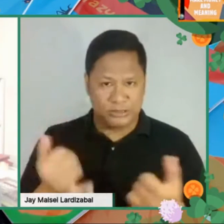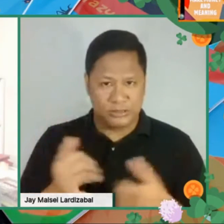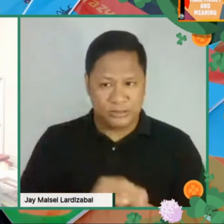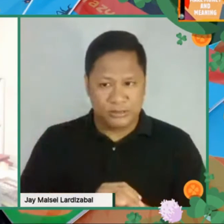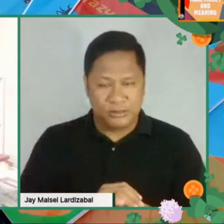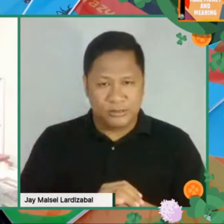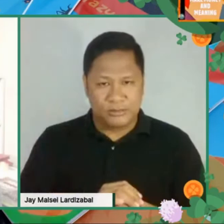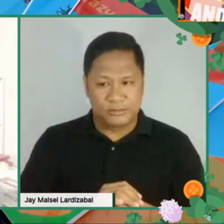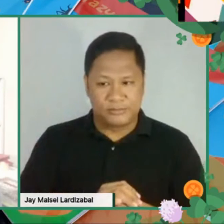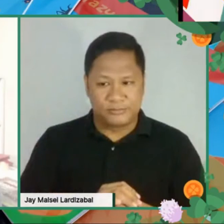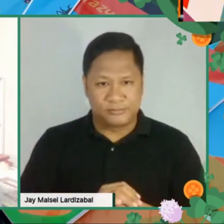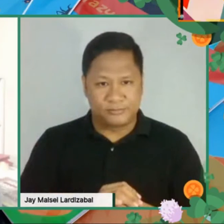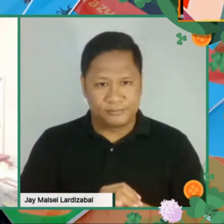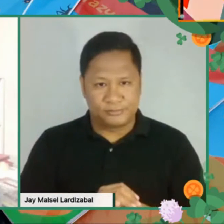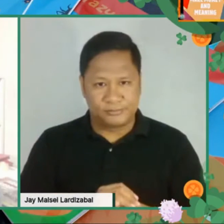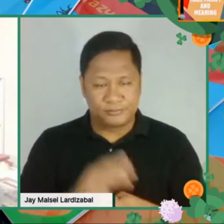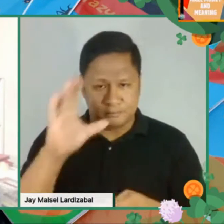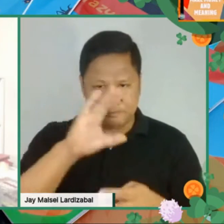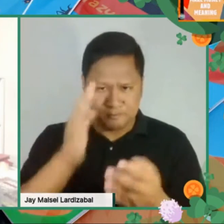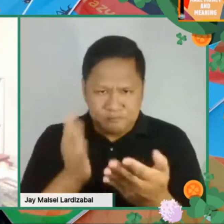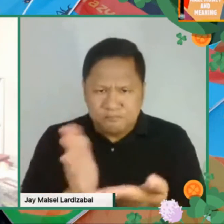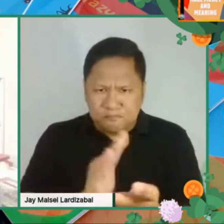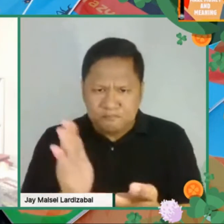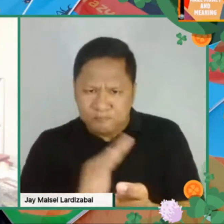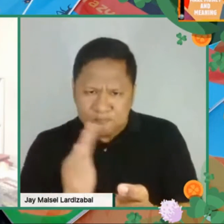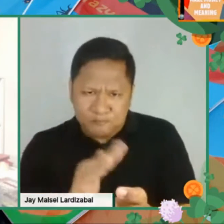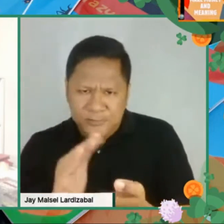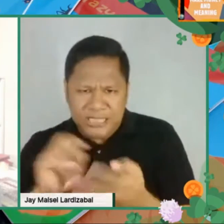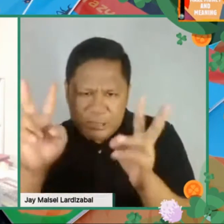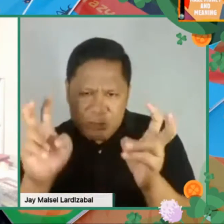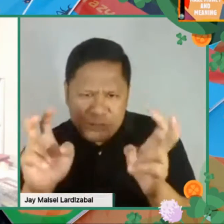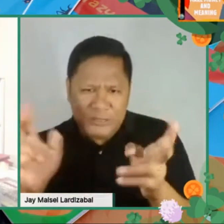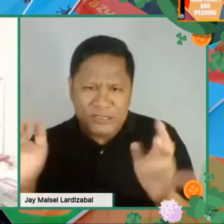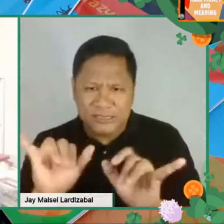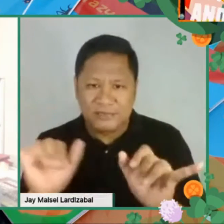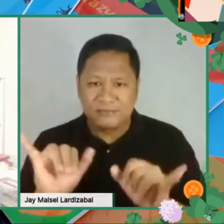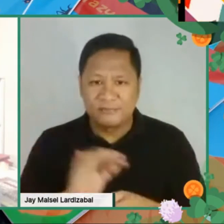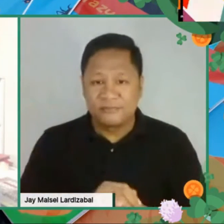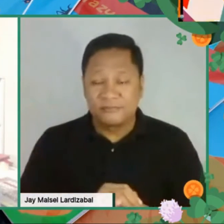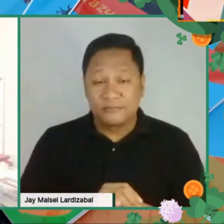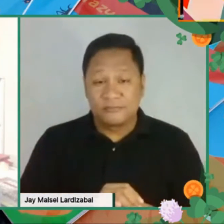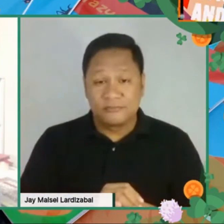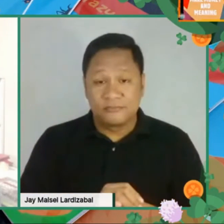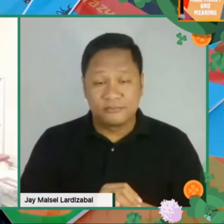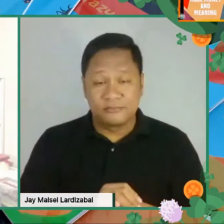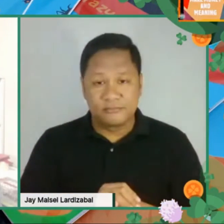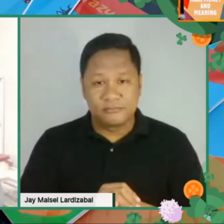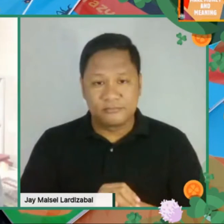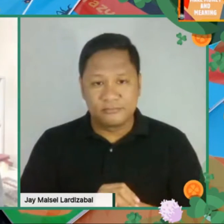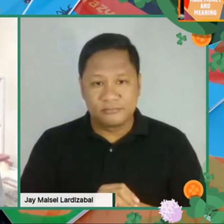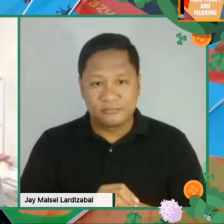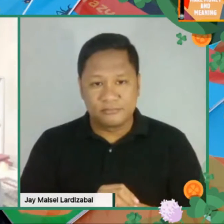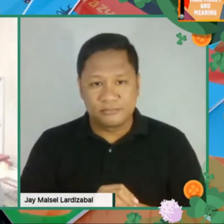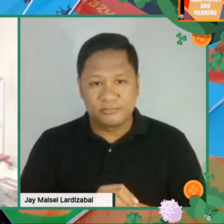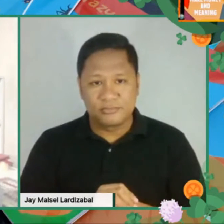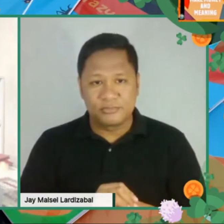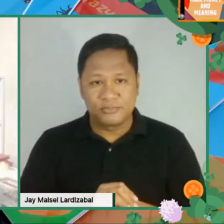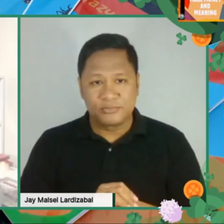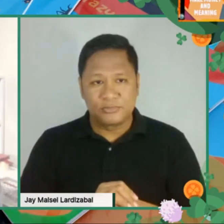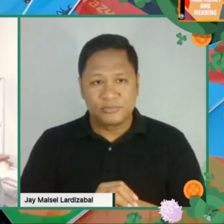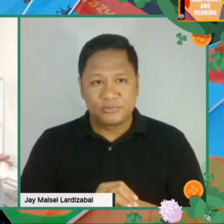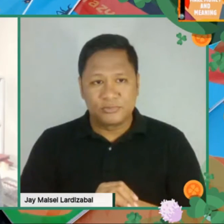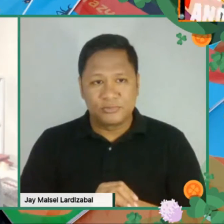something. Mhm. It's like, it will, make the kids